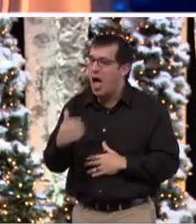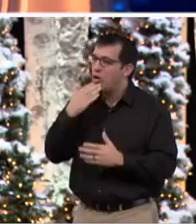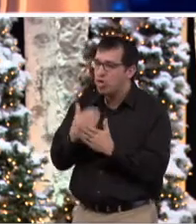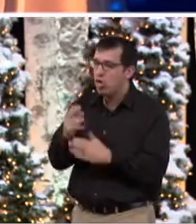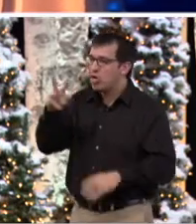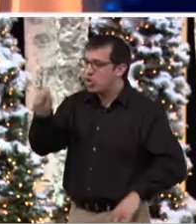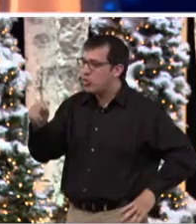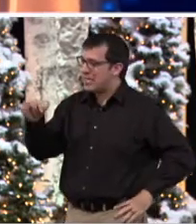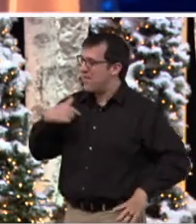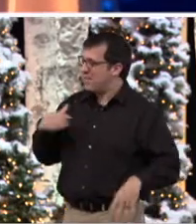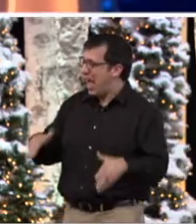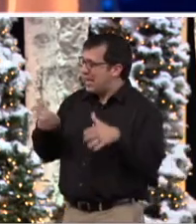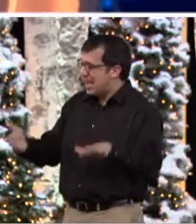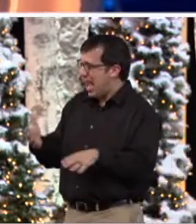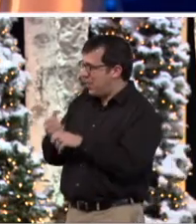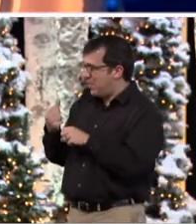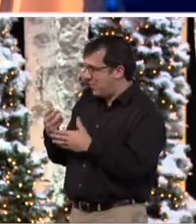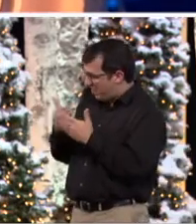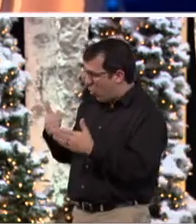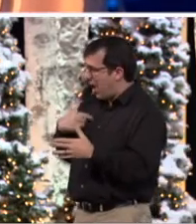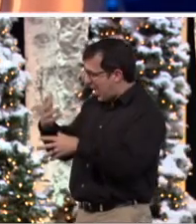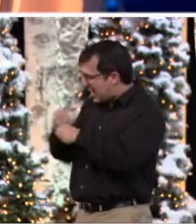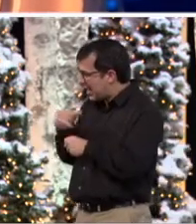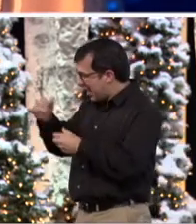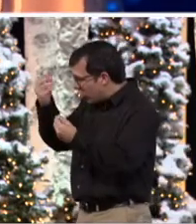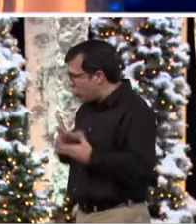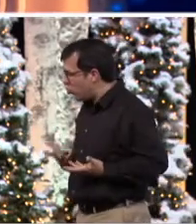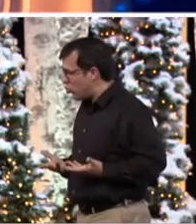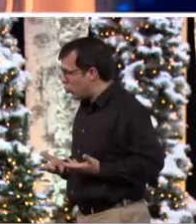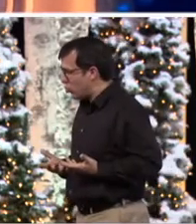if I die before I get it.